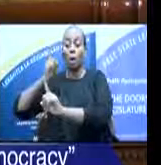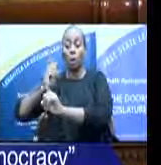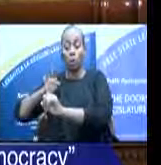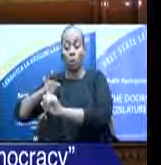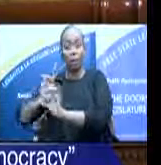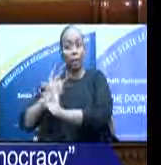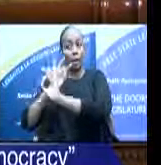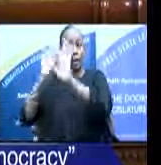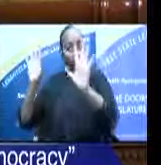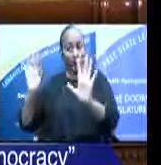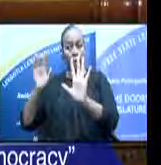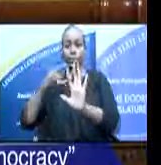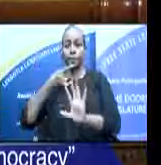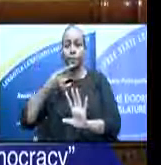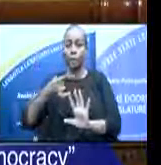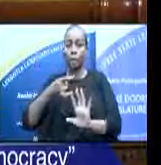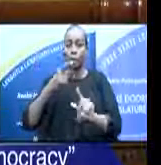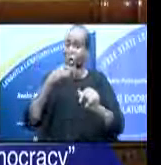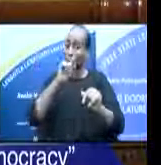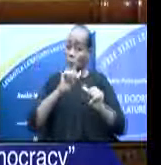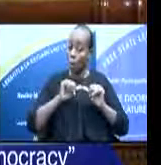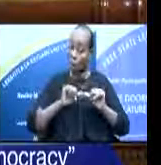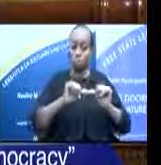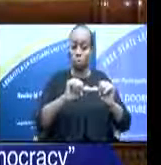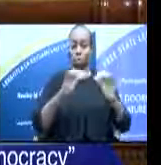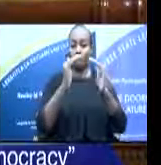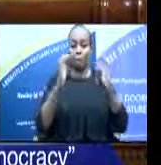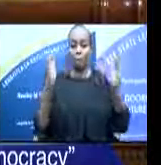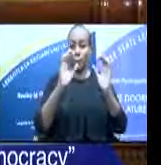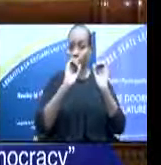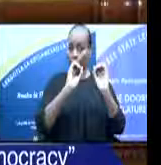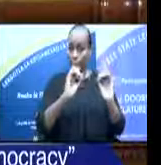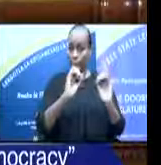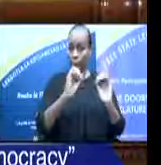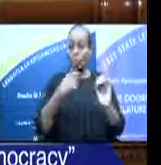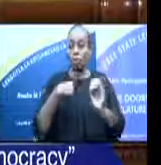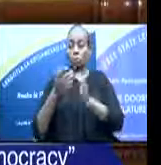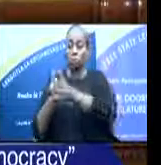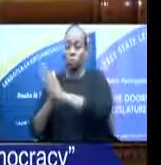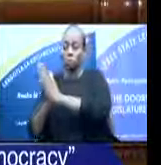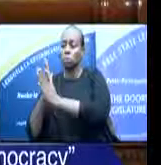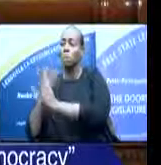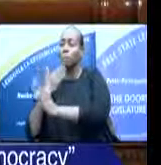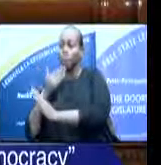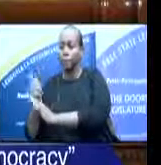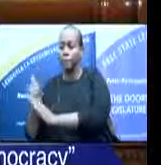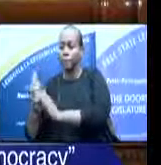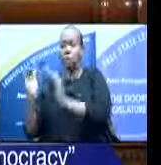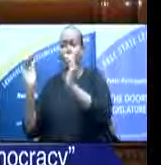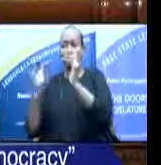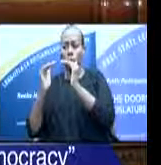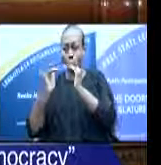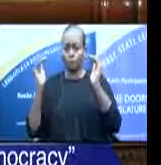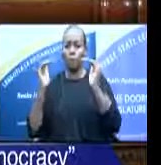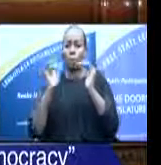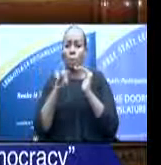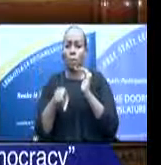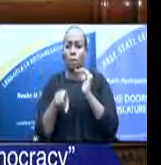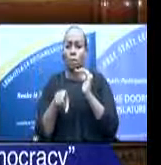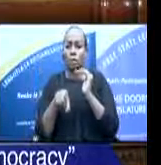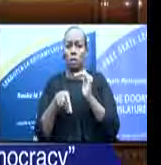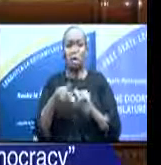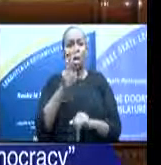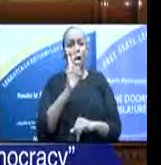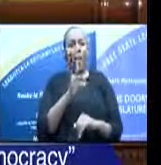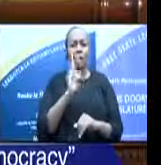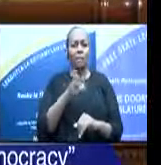order? She clarified the point of order that you are not consistent. So she requested you just to be consistent. And then